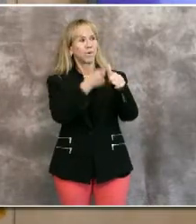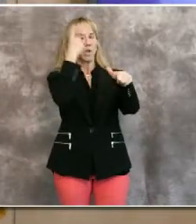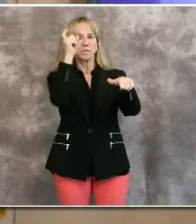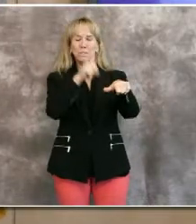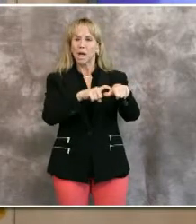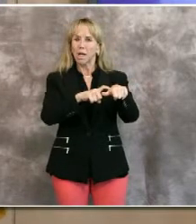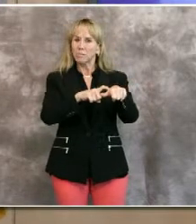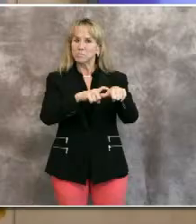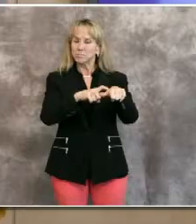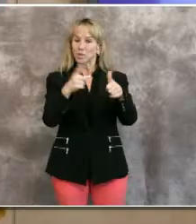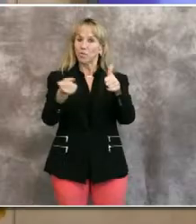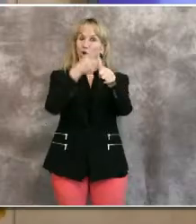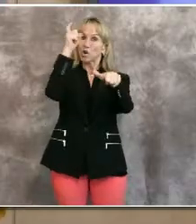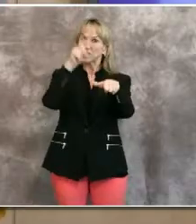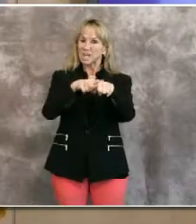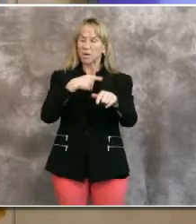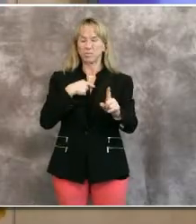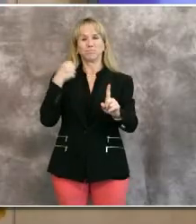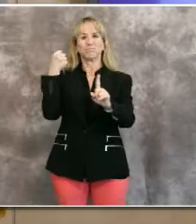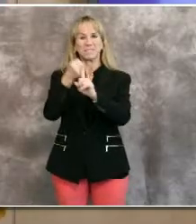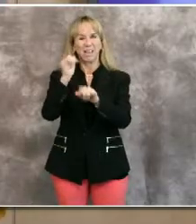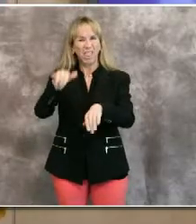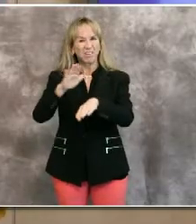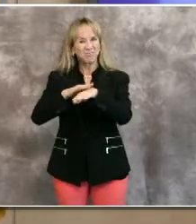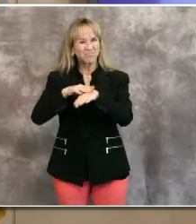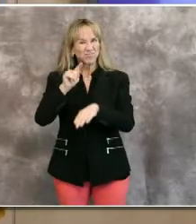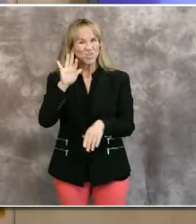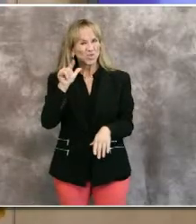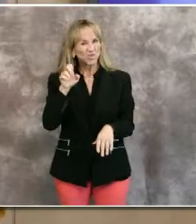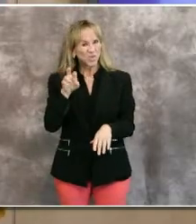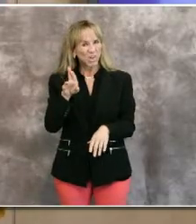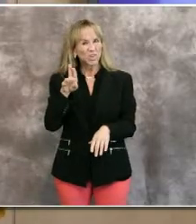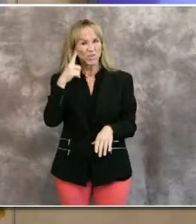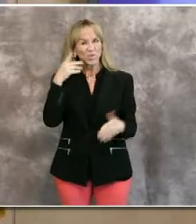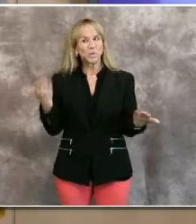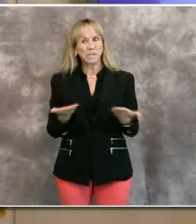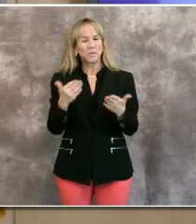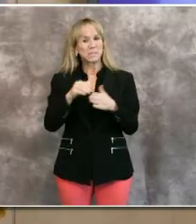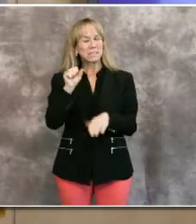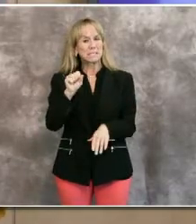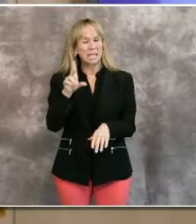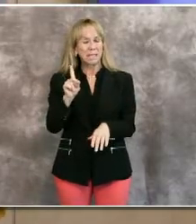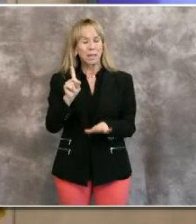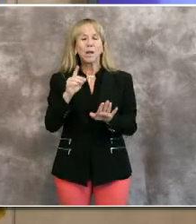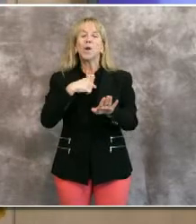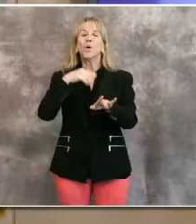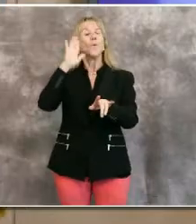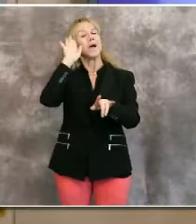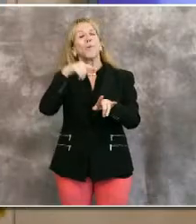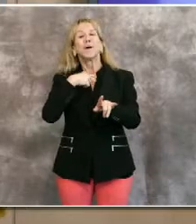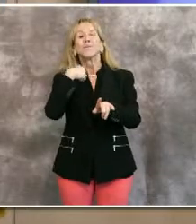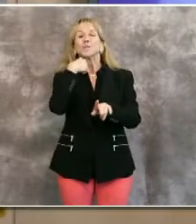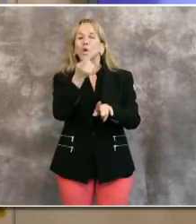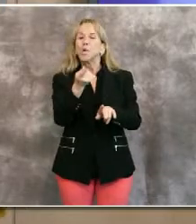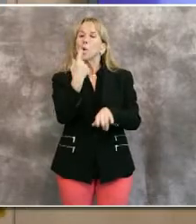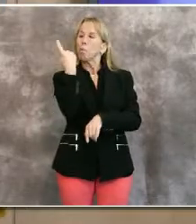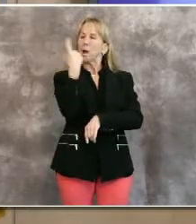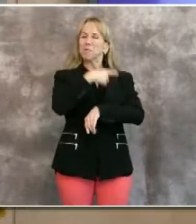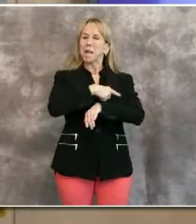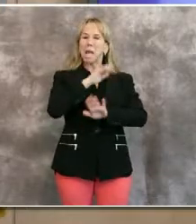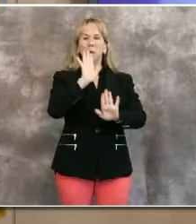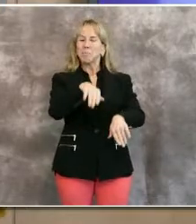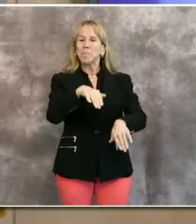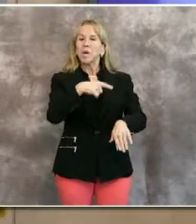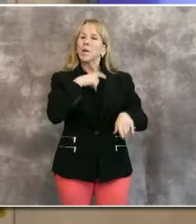coronavirus pandemic, hit one of the triggers, the trigger related to outbreaks. We said with you one day didn't make a trend, and it would be important to monitor,